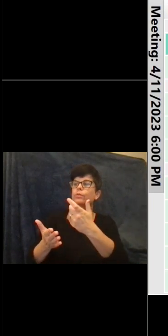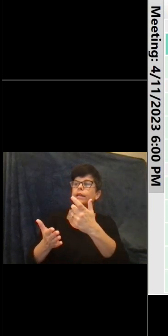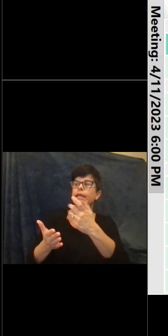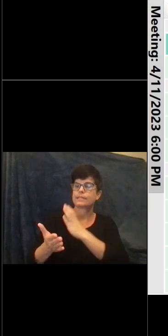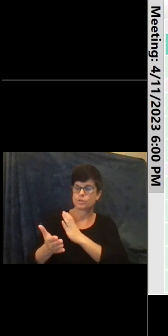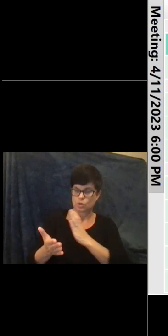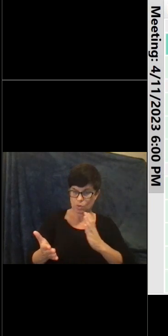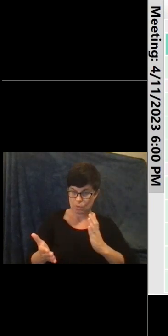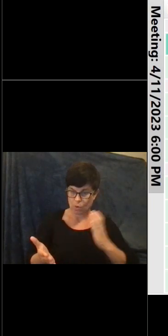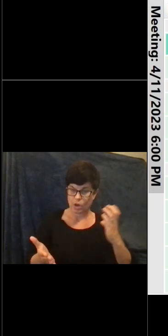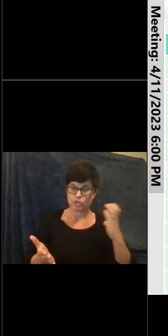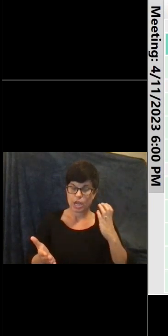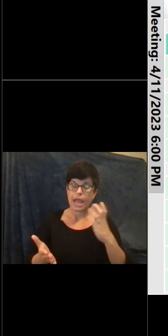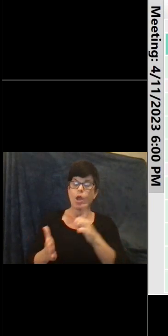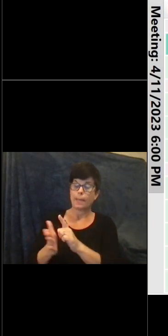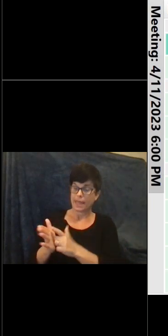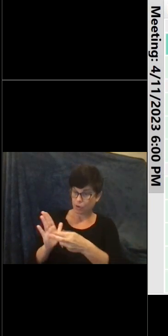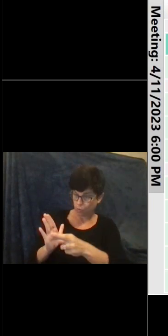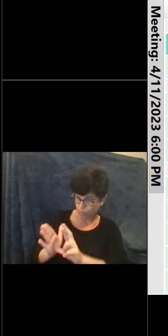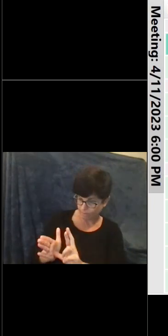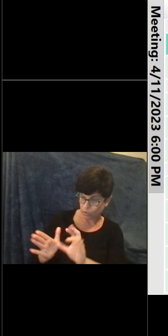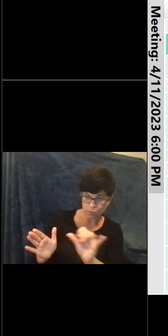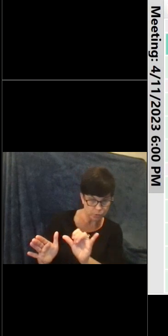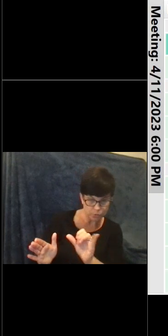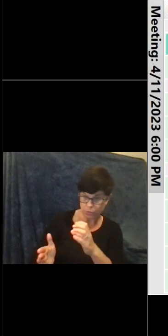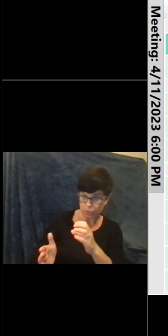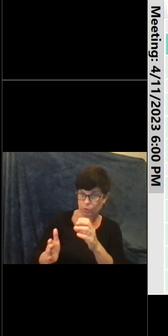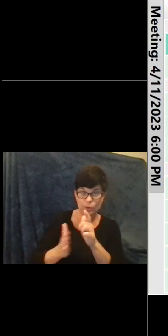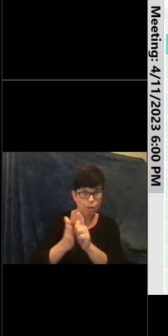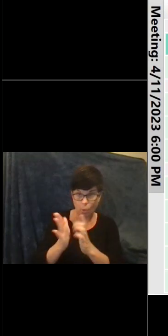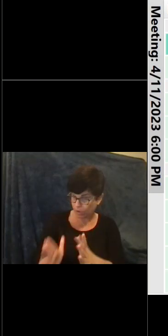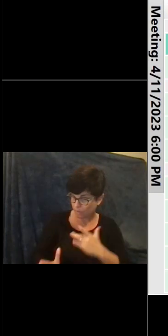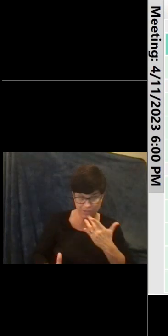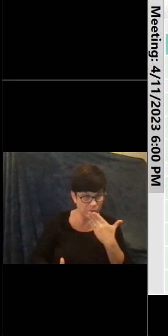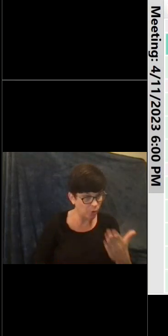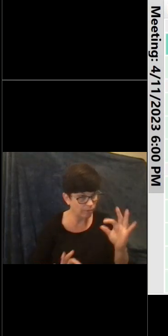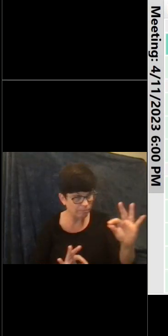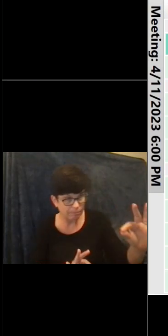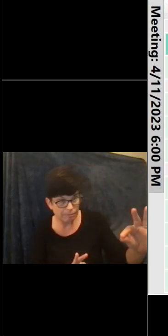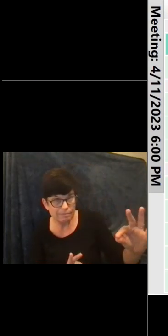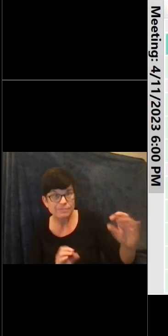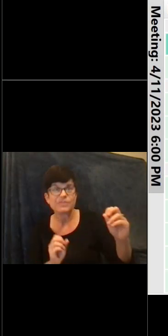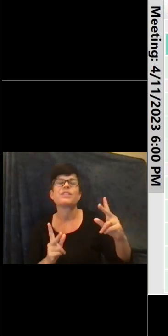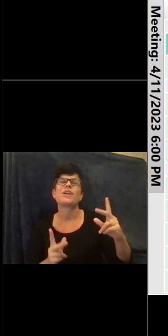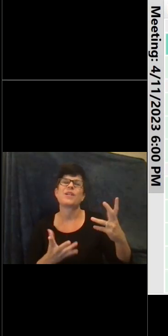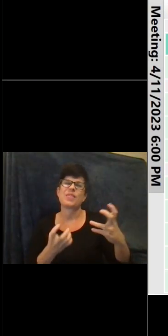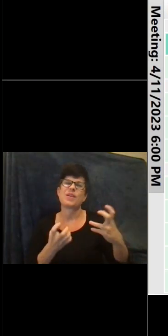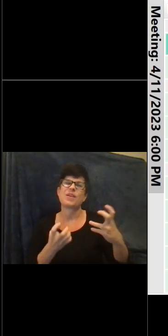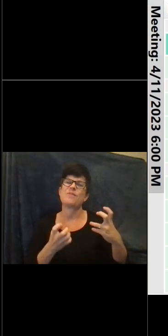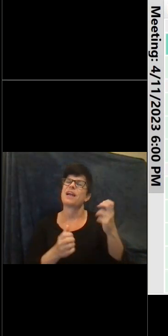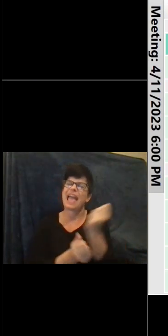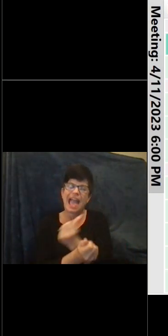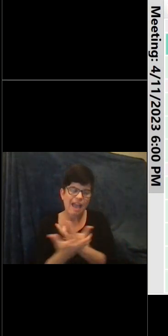Okay. All right. Council, are you feeling good? I know they want every T crossed.